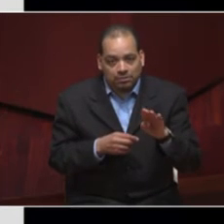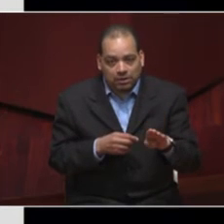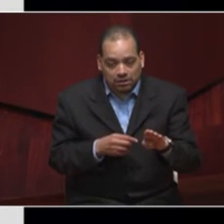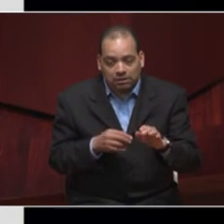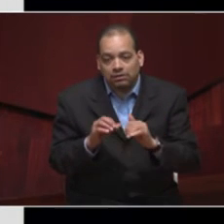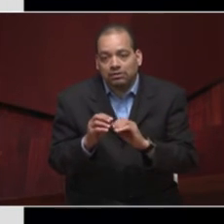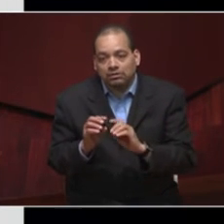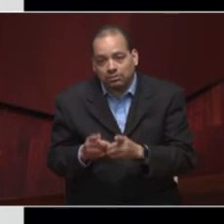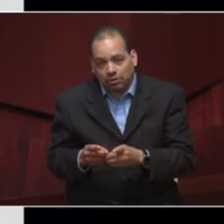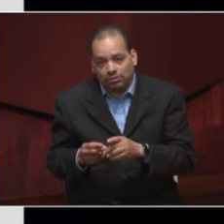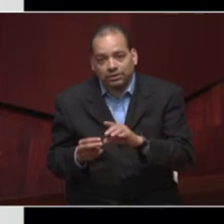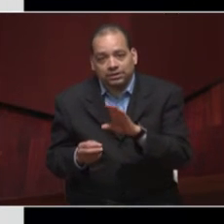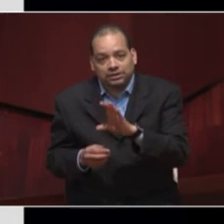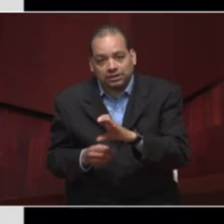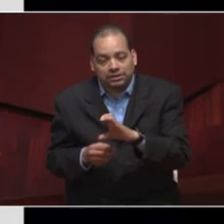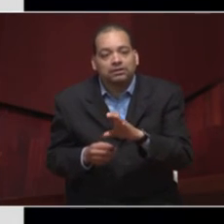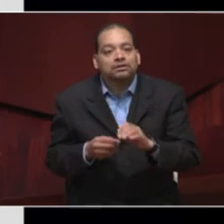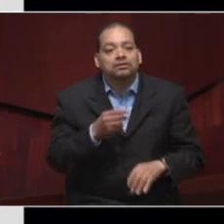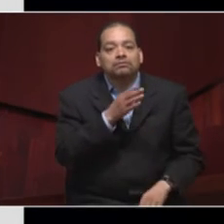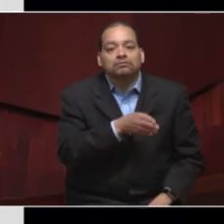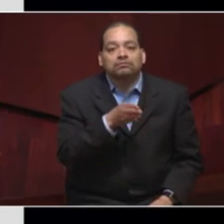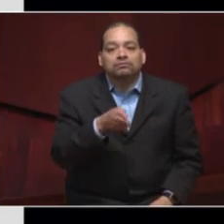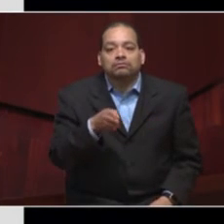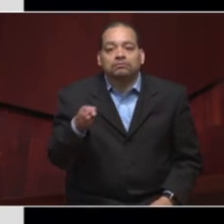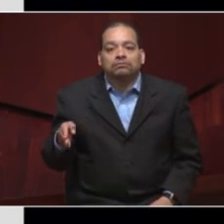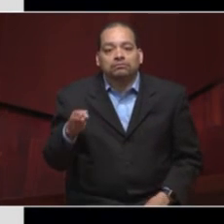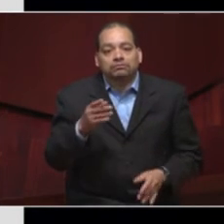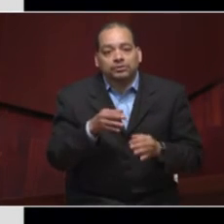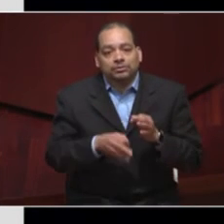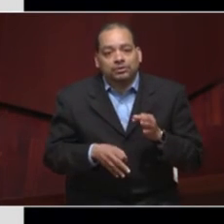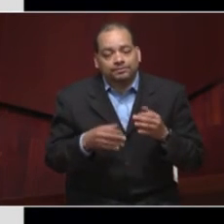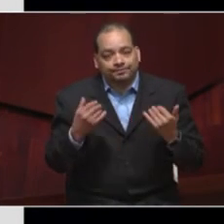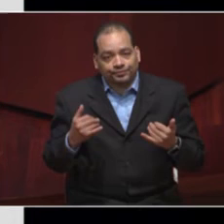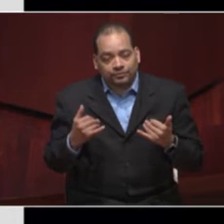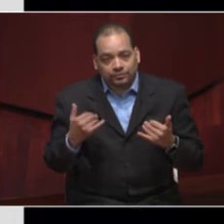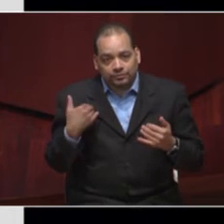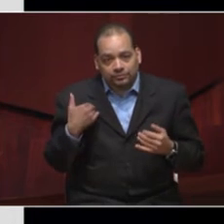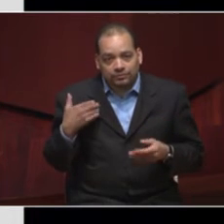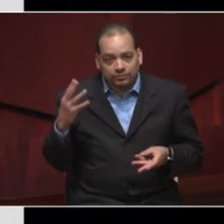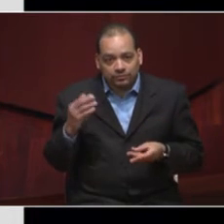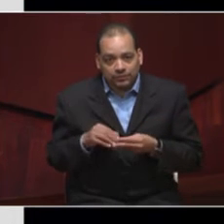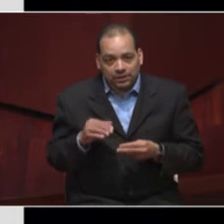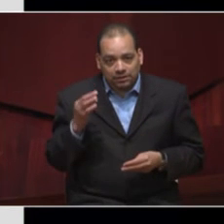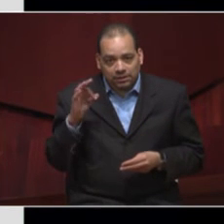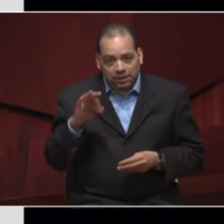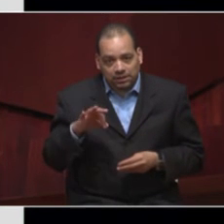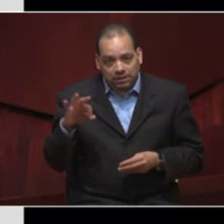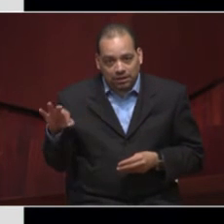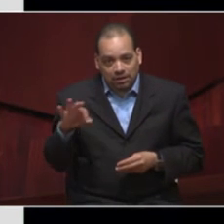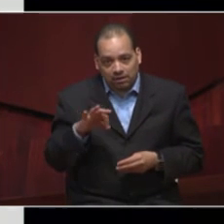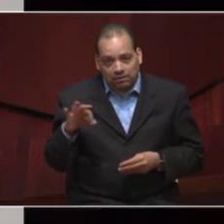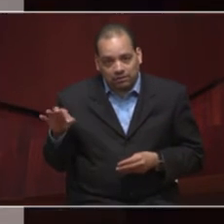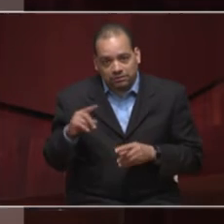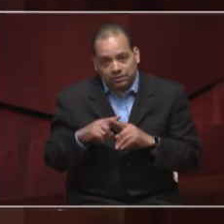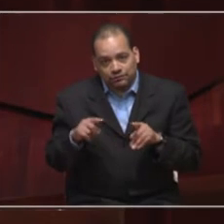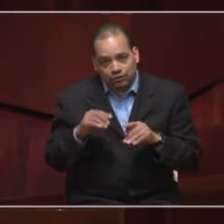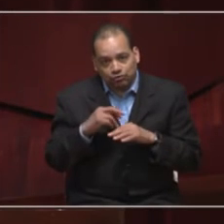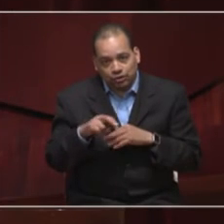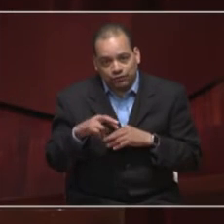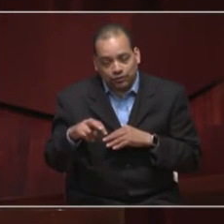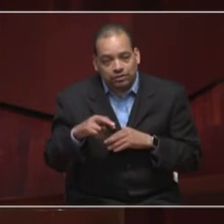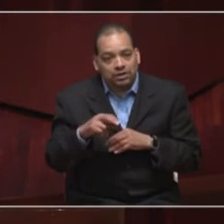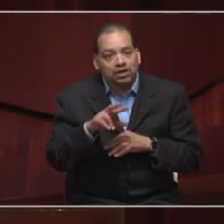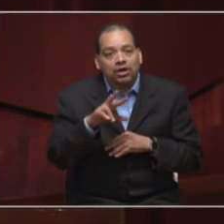to make it simple. And you can now take your 99 transfers, if you wanted to, 33 of them are Department